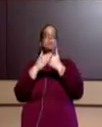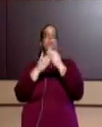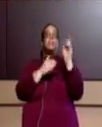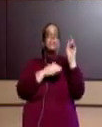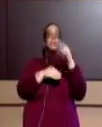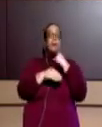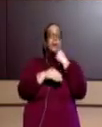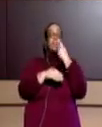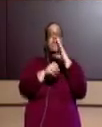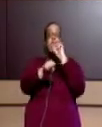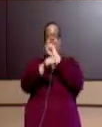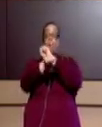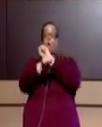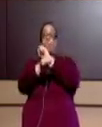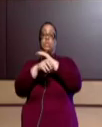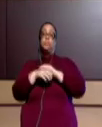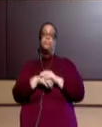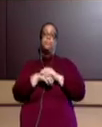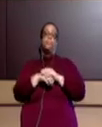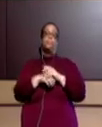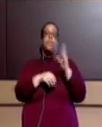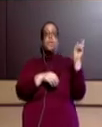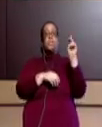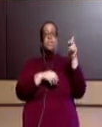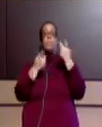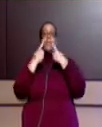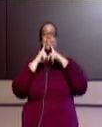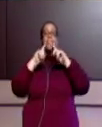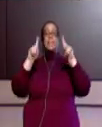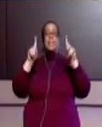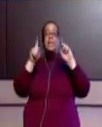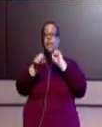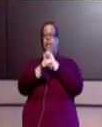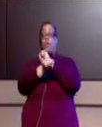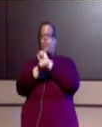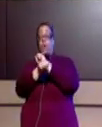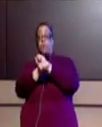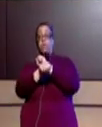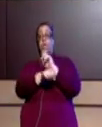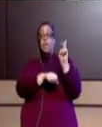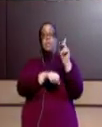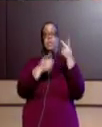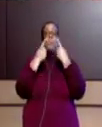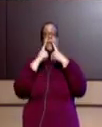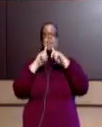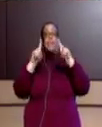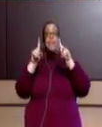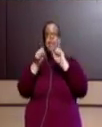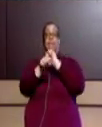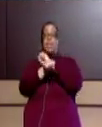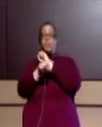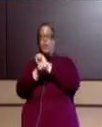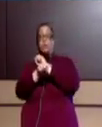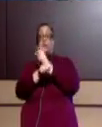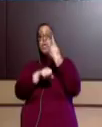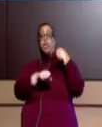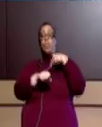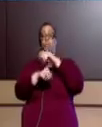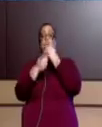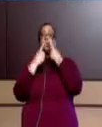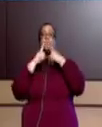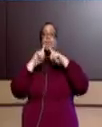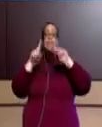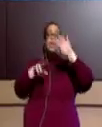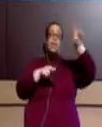somebody say it works. It works. Somebody declare. It works. Somebody declare. It works. We declare the name